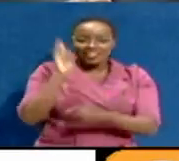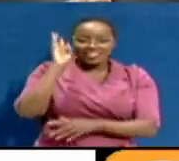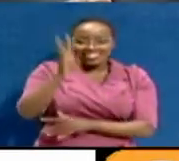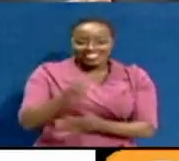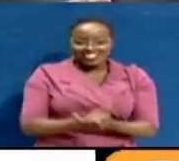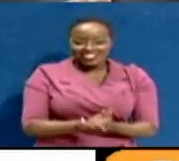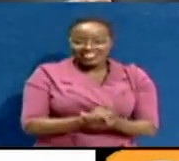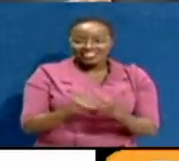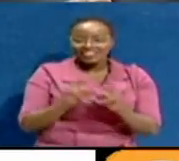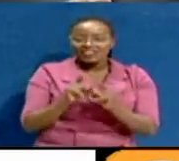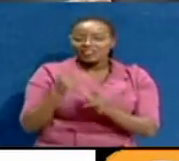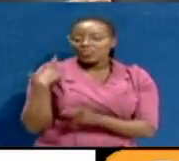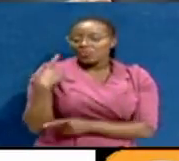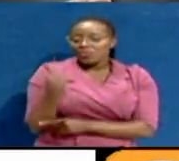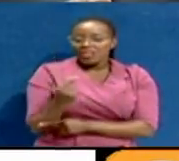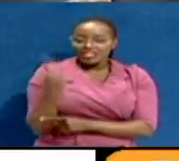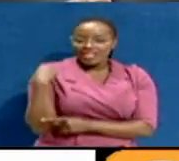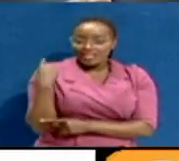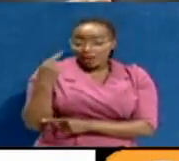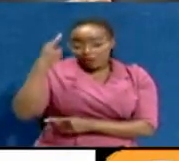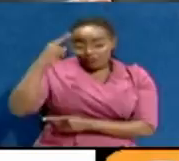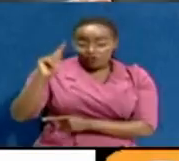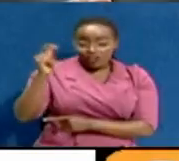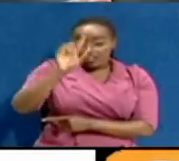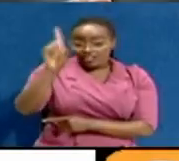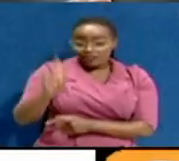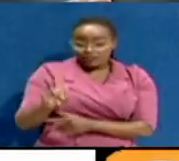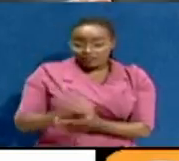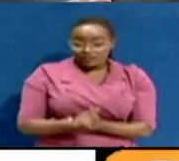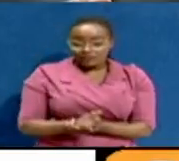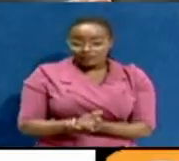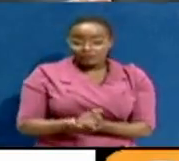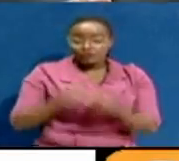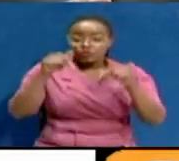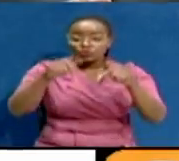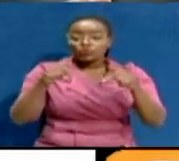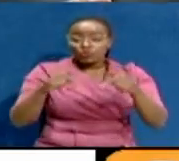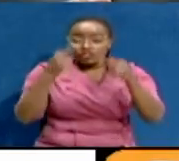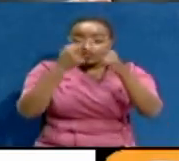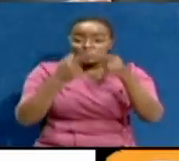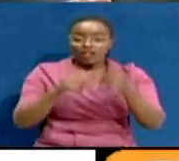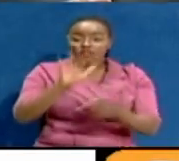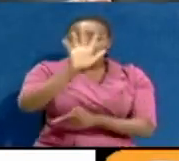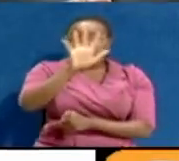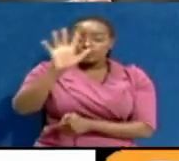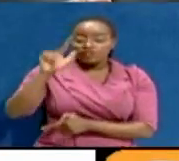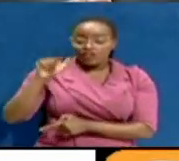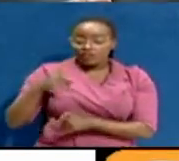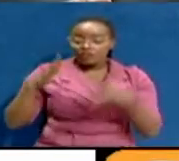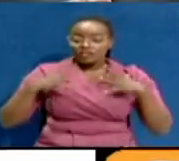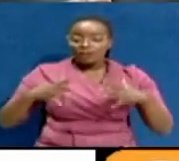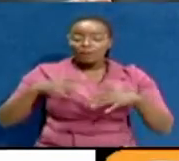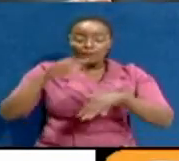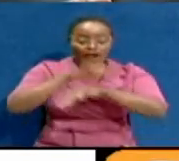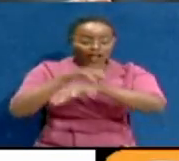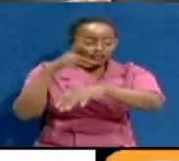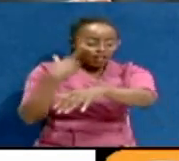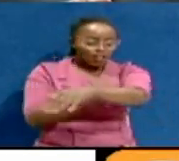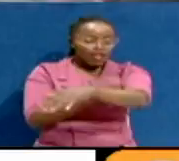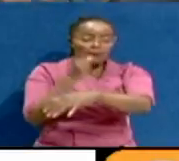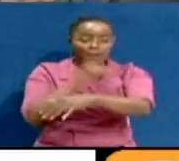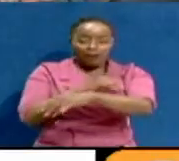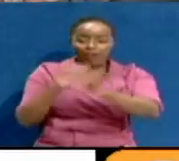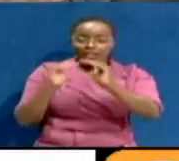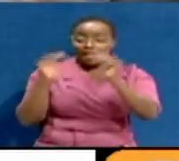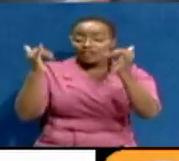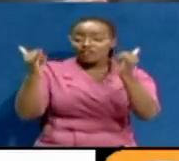with vaccination? What are the latest numbers for the country? So as at today, there's been about 55,000 people vaccinated. The rate